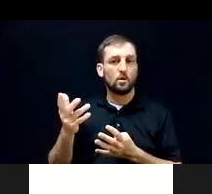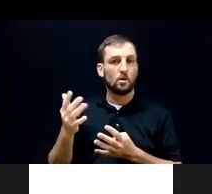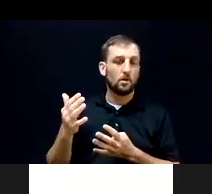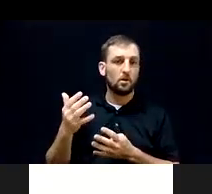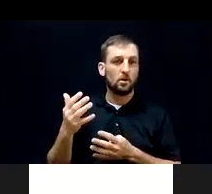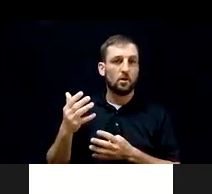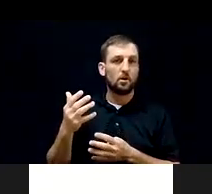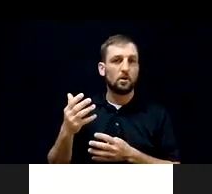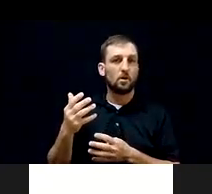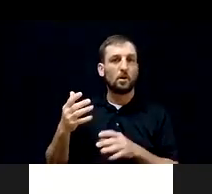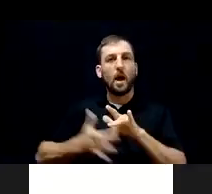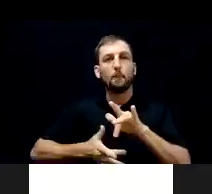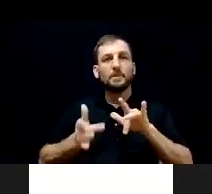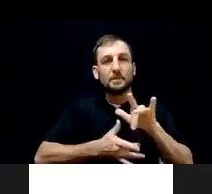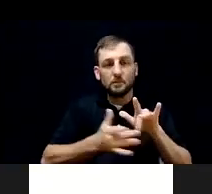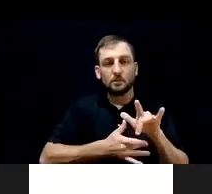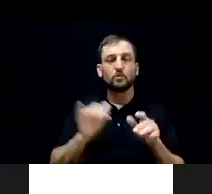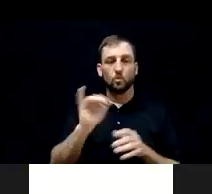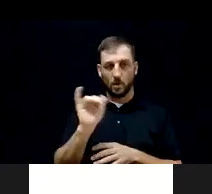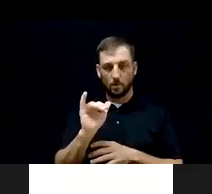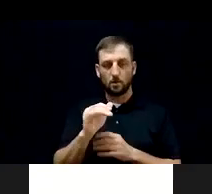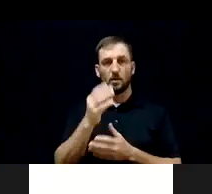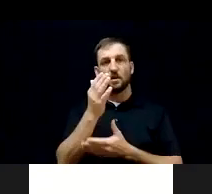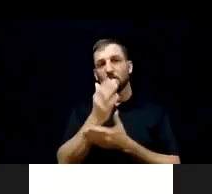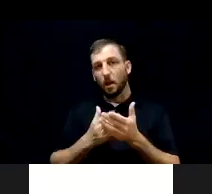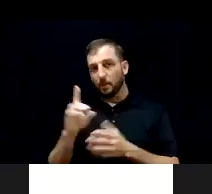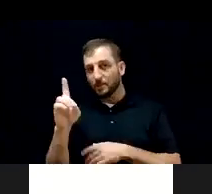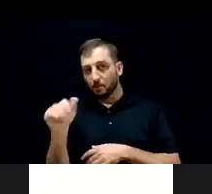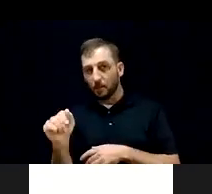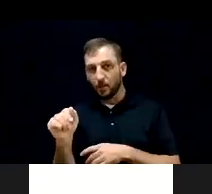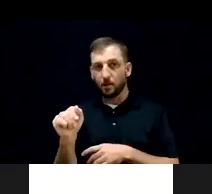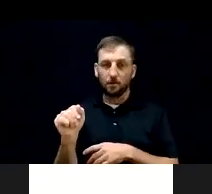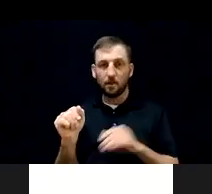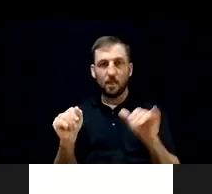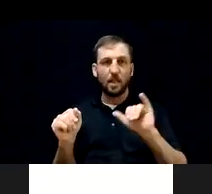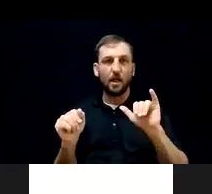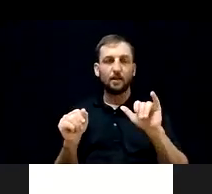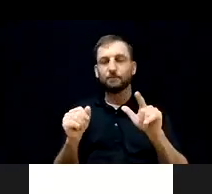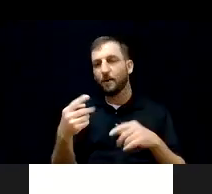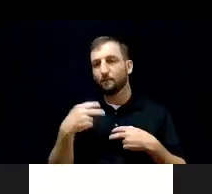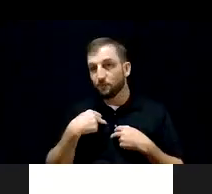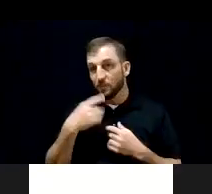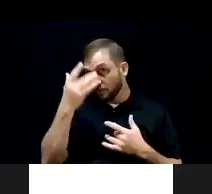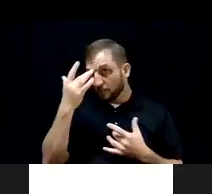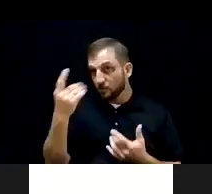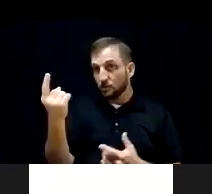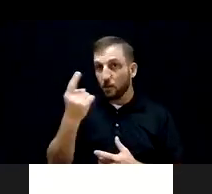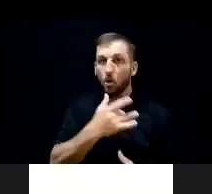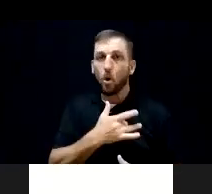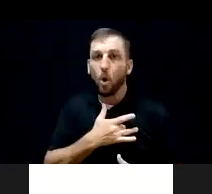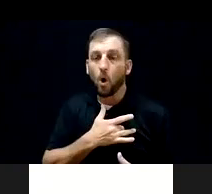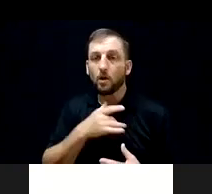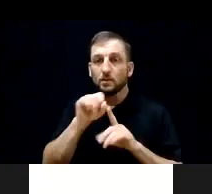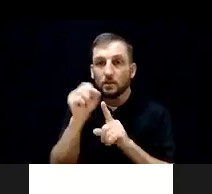absences as well. And there are certain things or certain disabilities like medical conditions, heart conditions that we